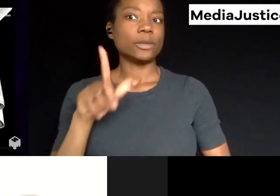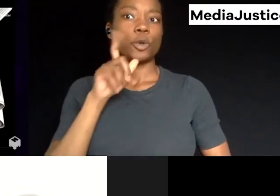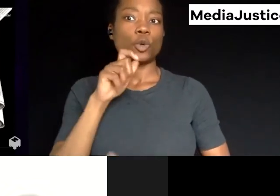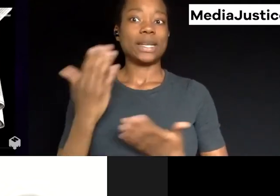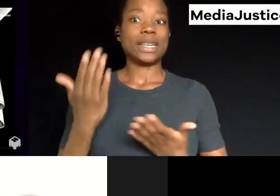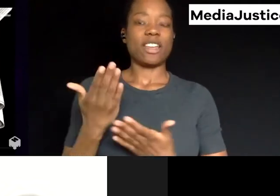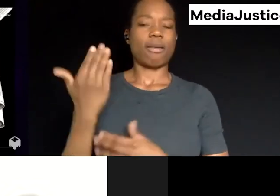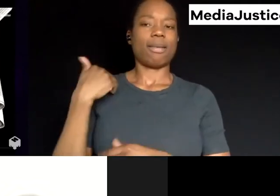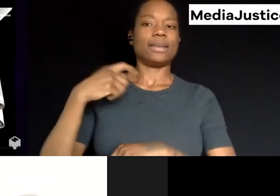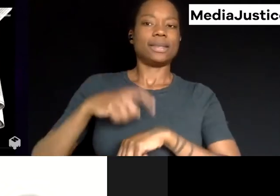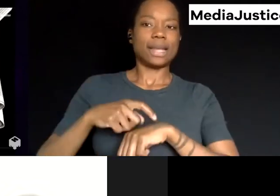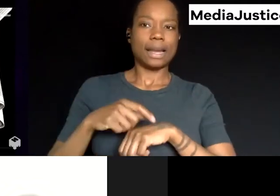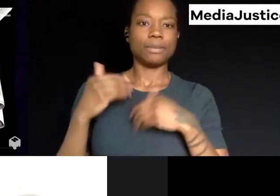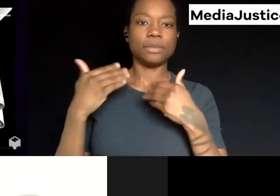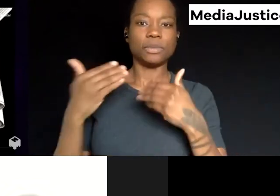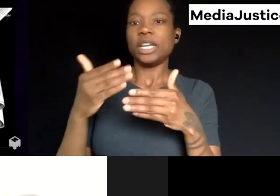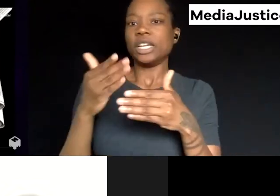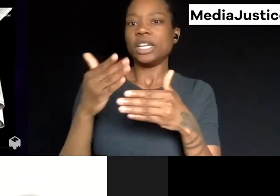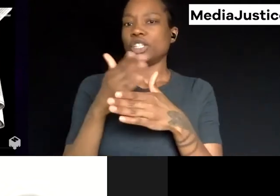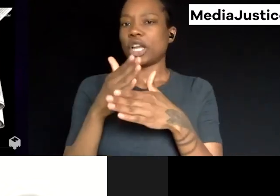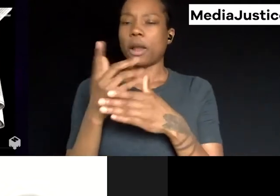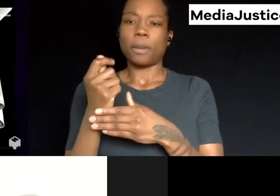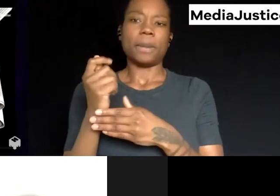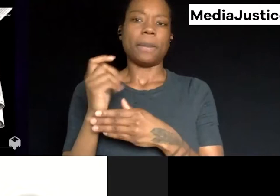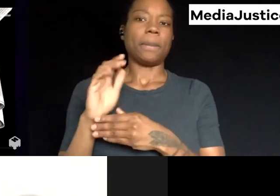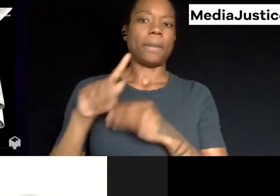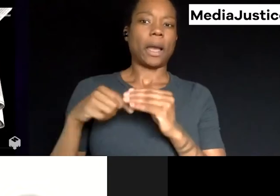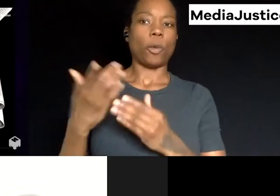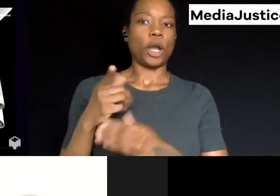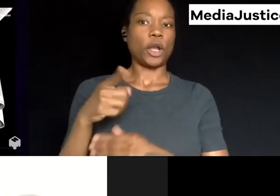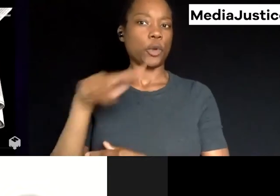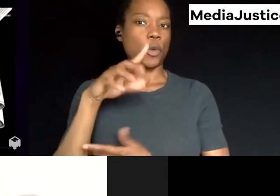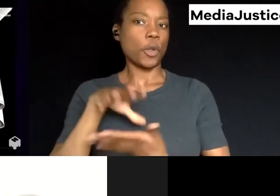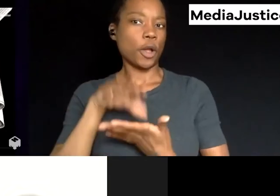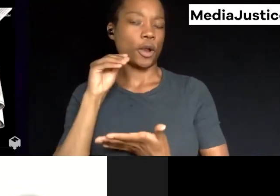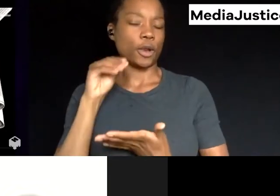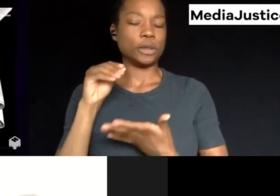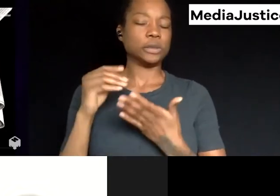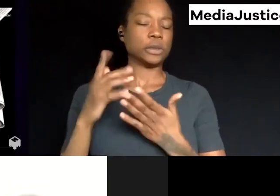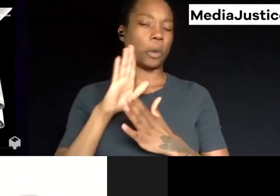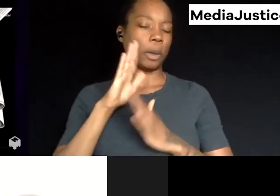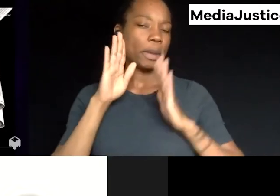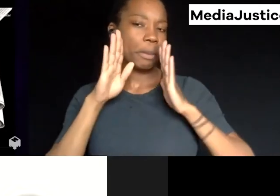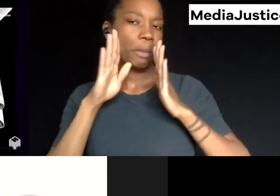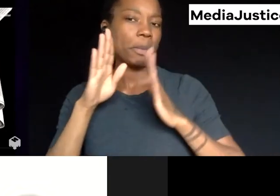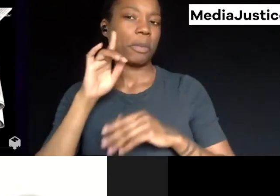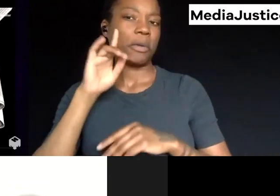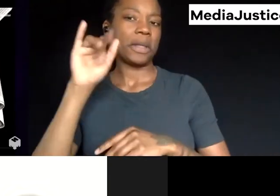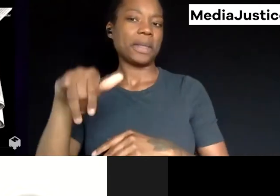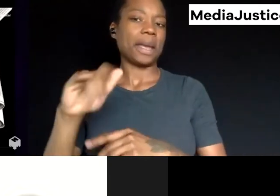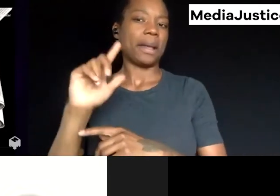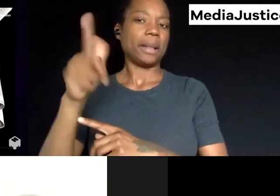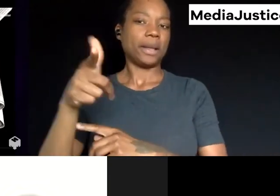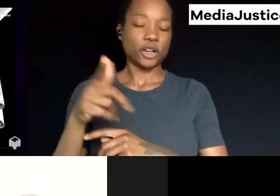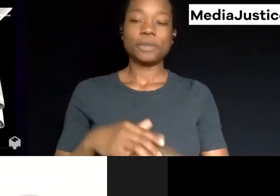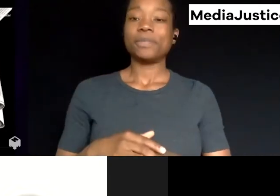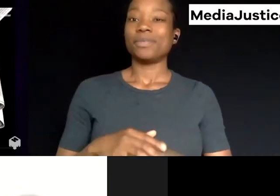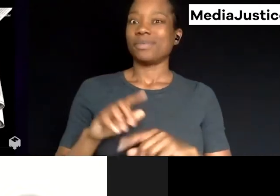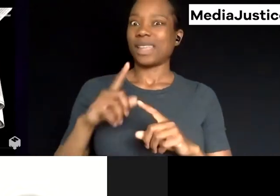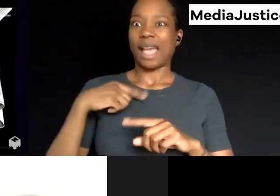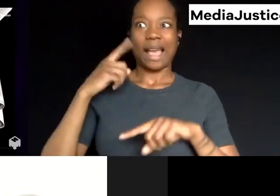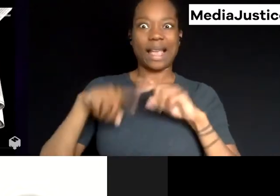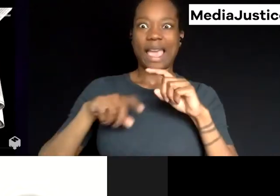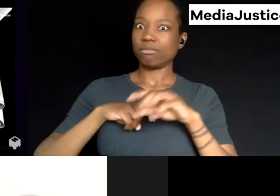about what you learned. So stay tuned for that. Before diving in, I'd be remiss if I didn't shout out some